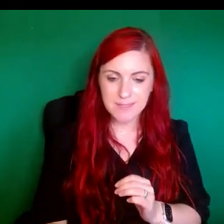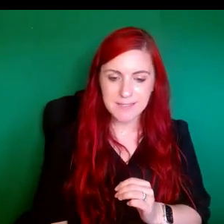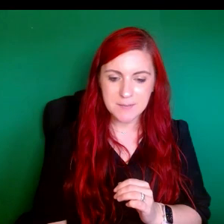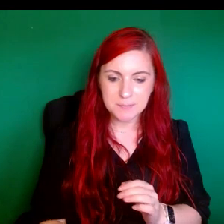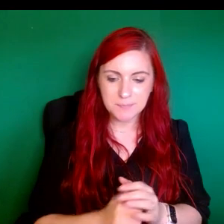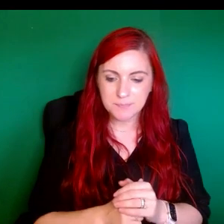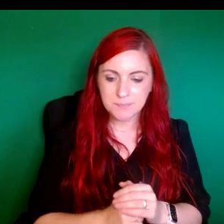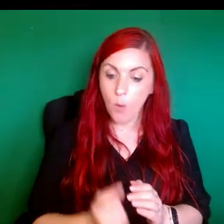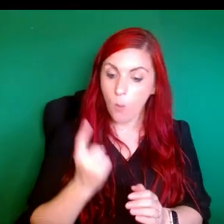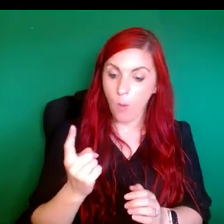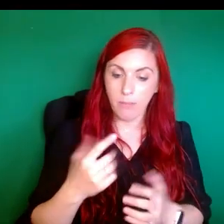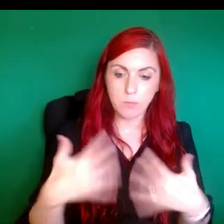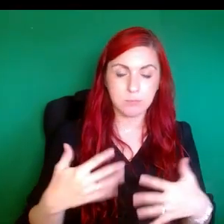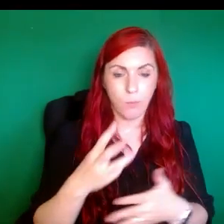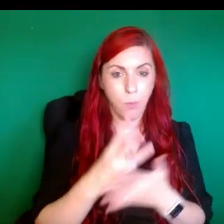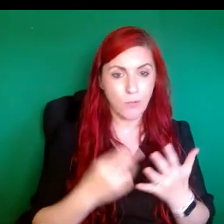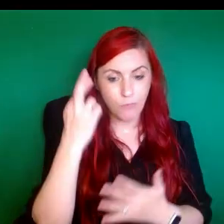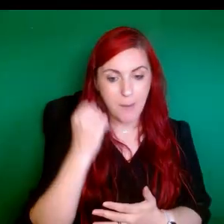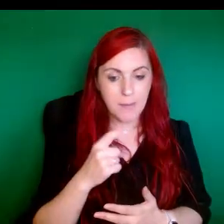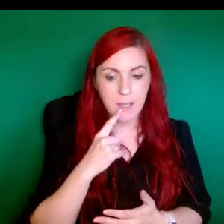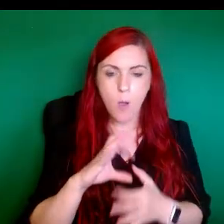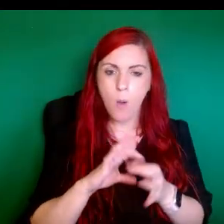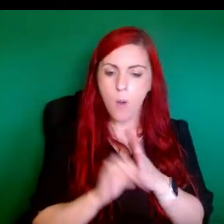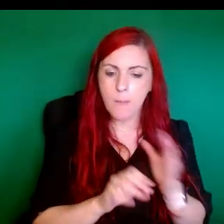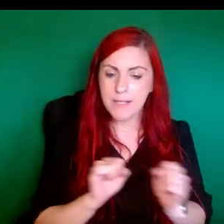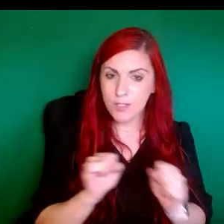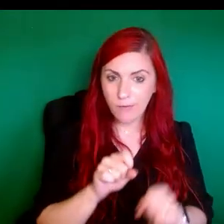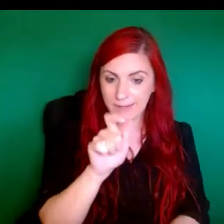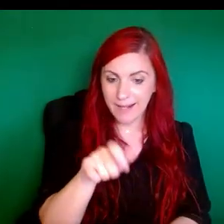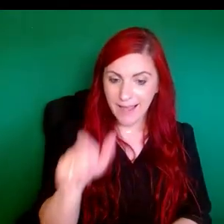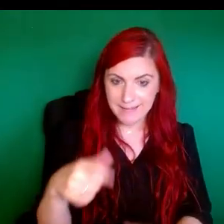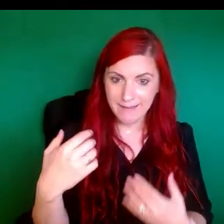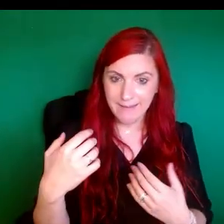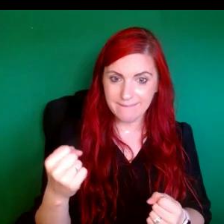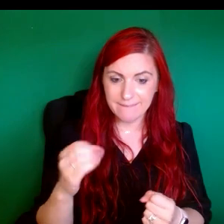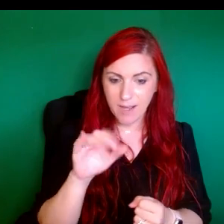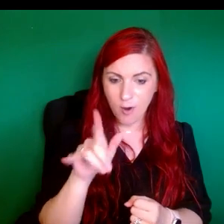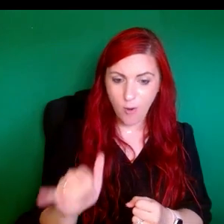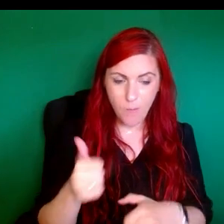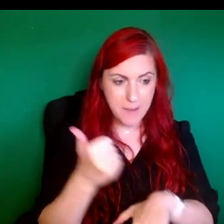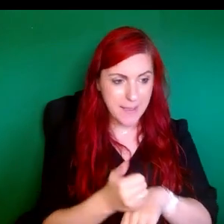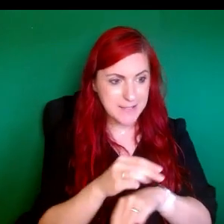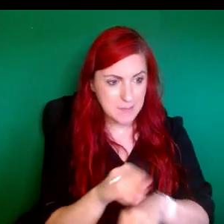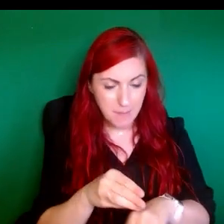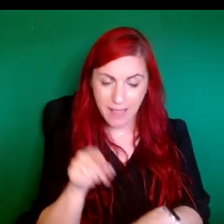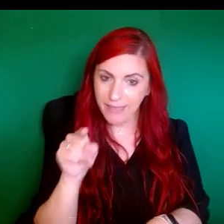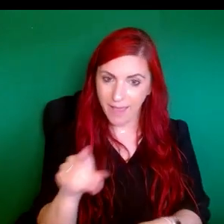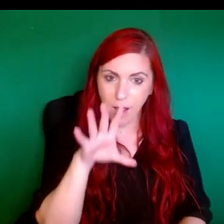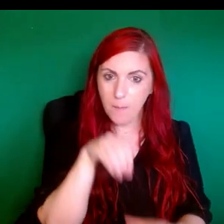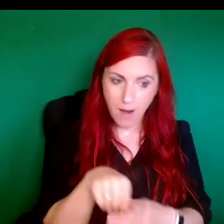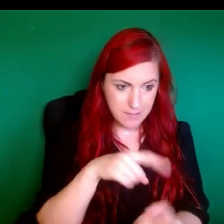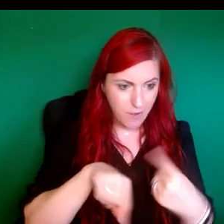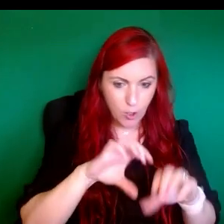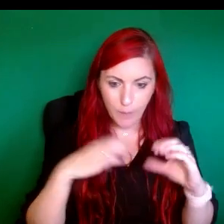services clients are Galway-based people, and they are a part of our community. And they are a community who very